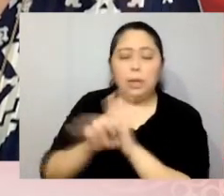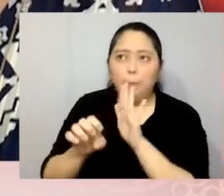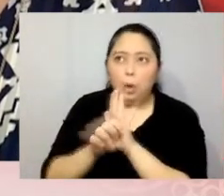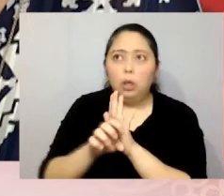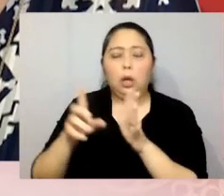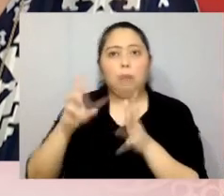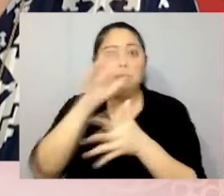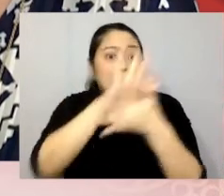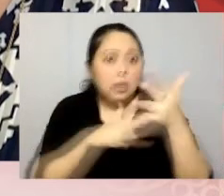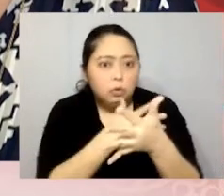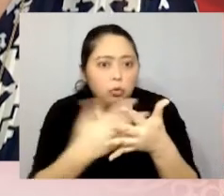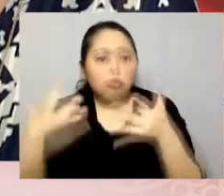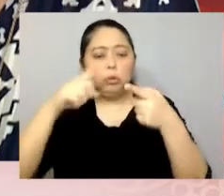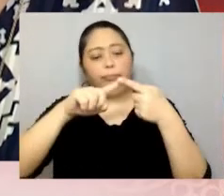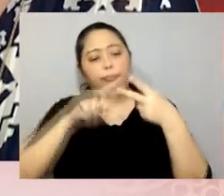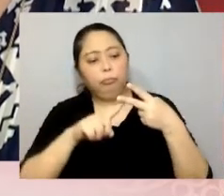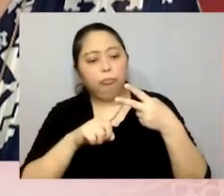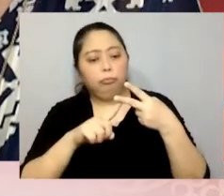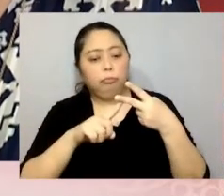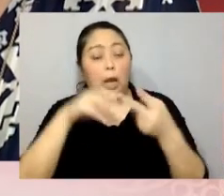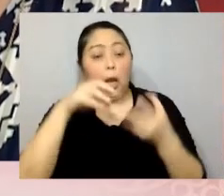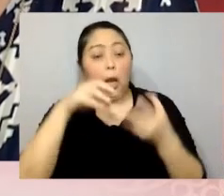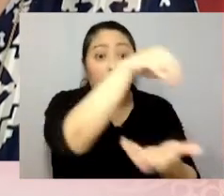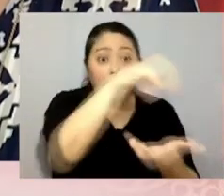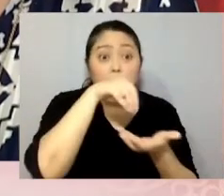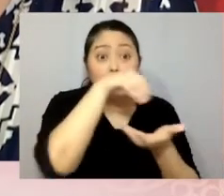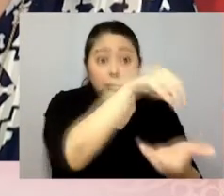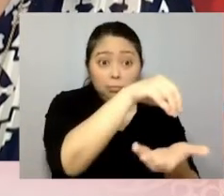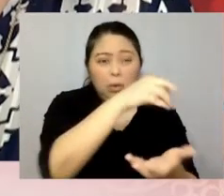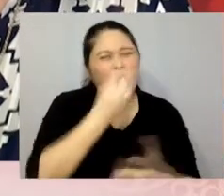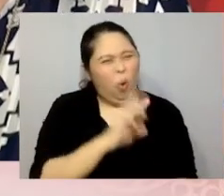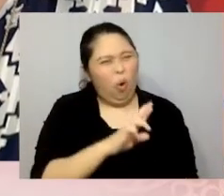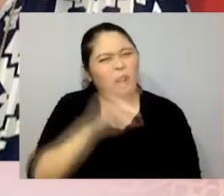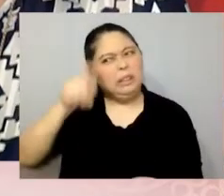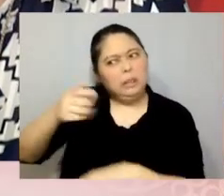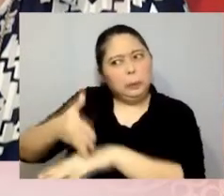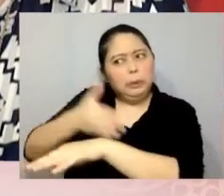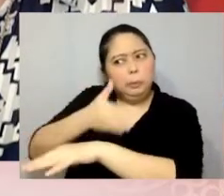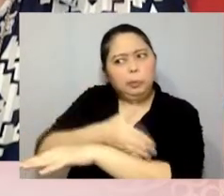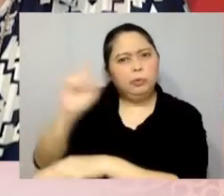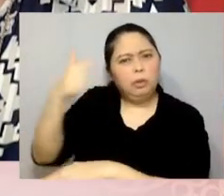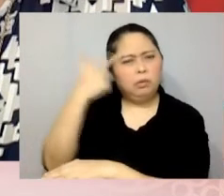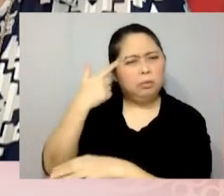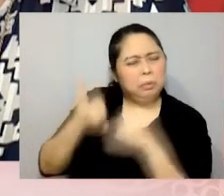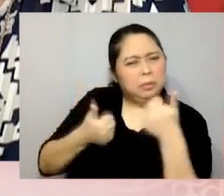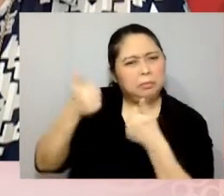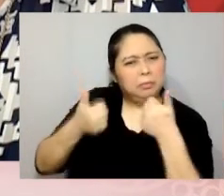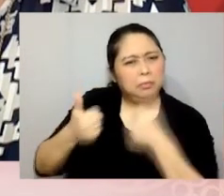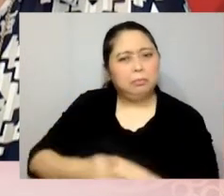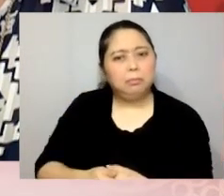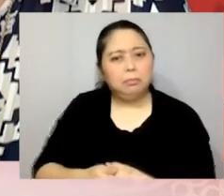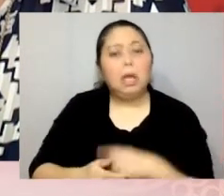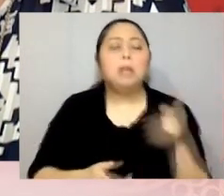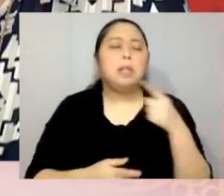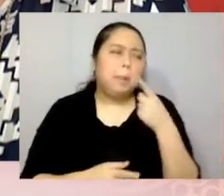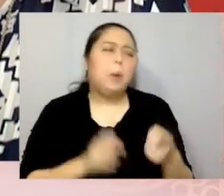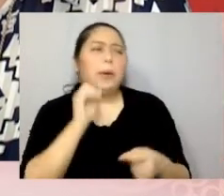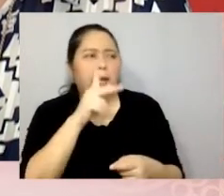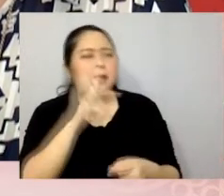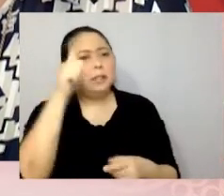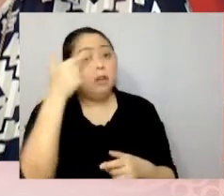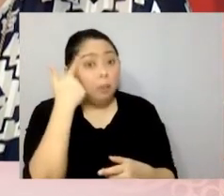the aid that should be given, or could they do better? Could government do better? Well, in fairness to the